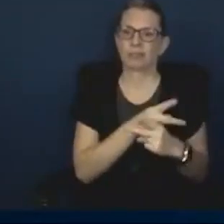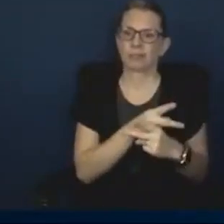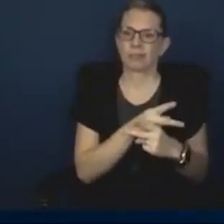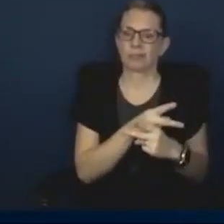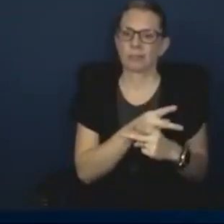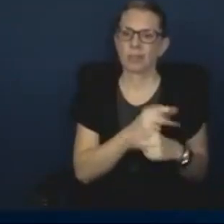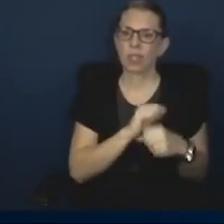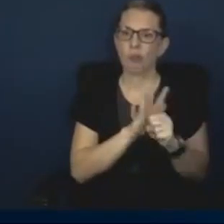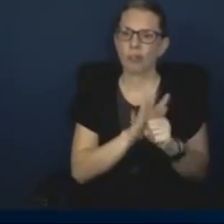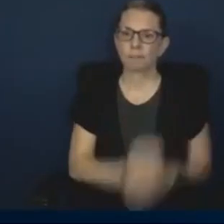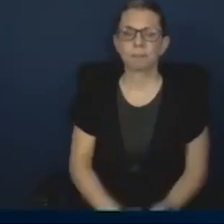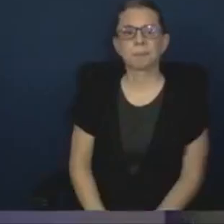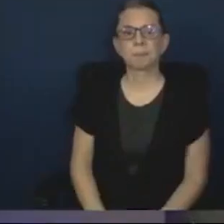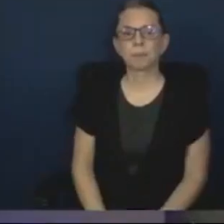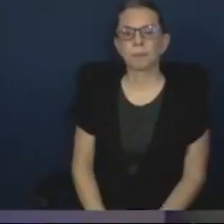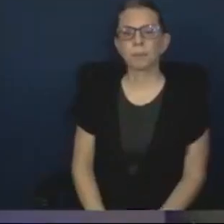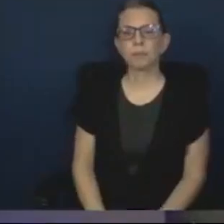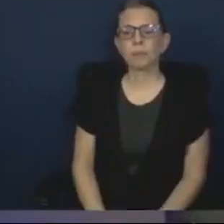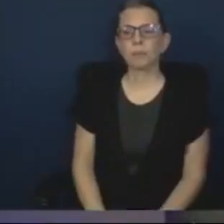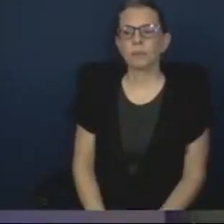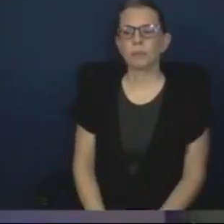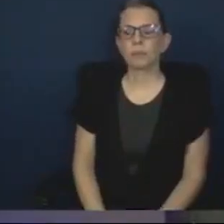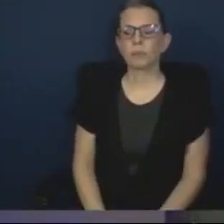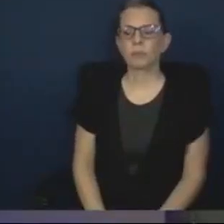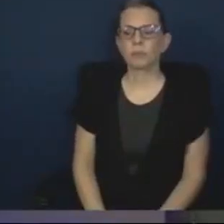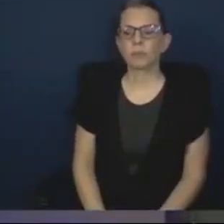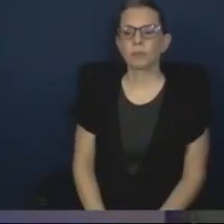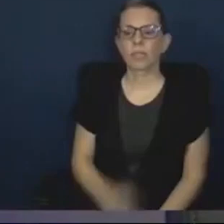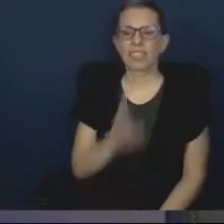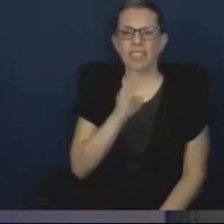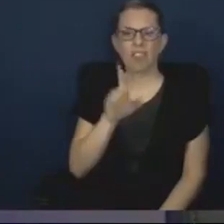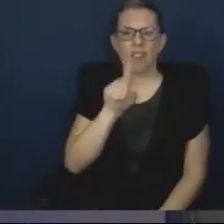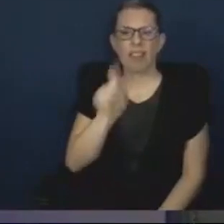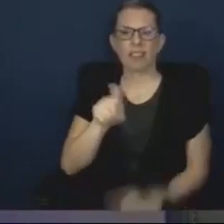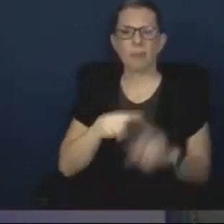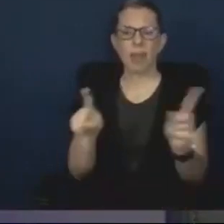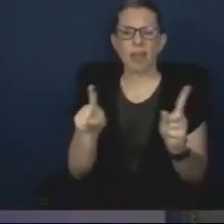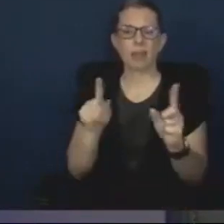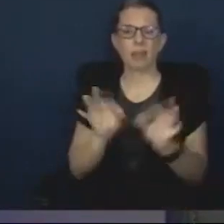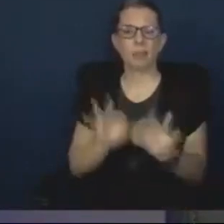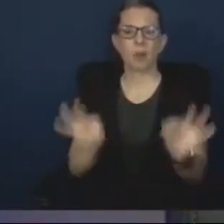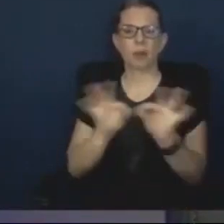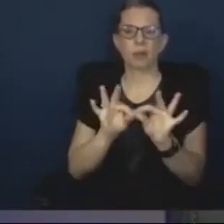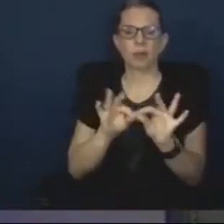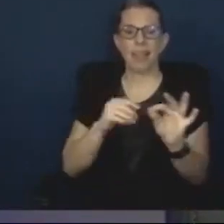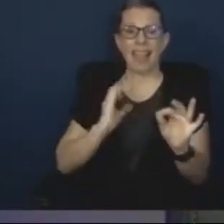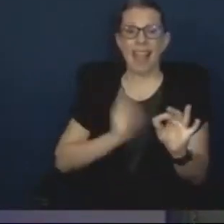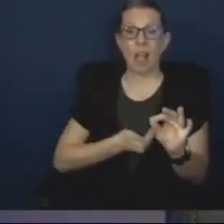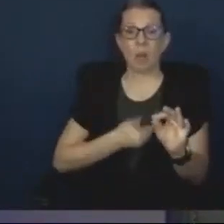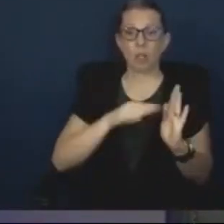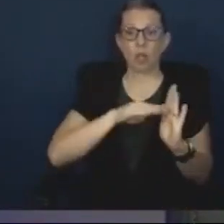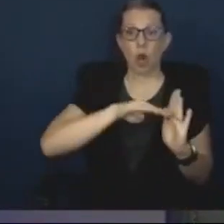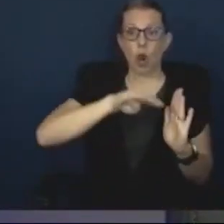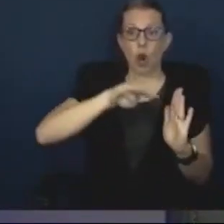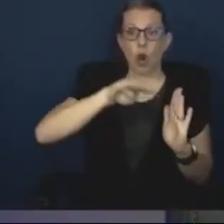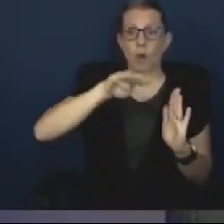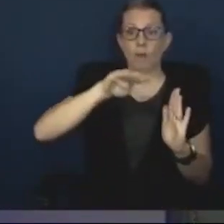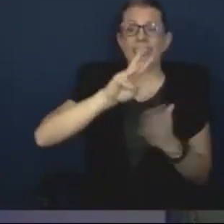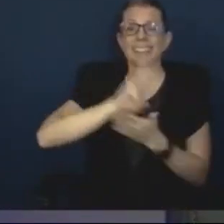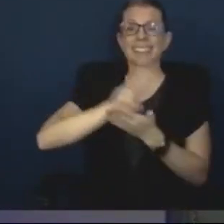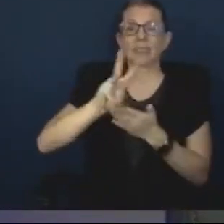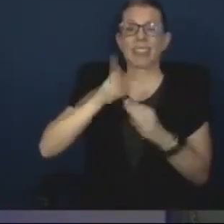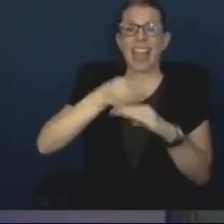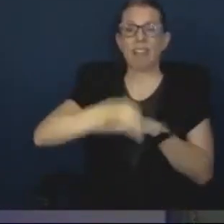is, and I think is really important, our curves began to rise 6 weeks after public masking